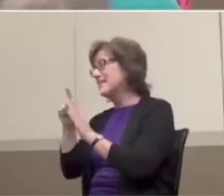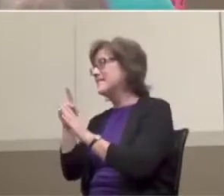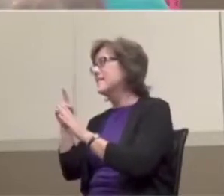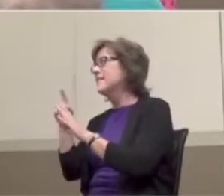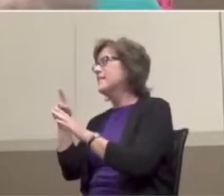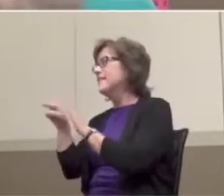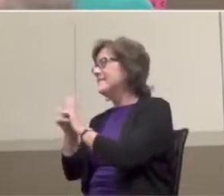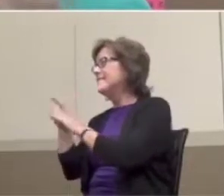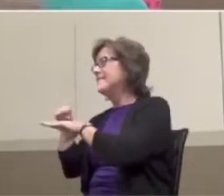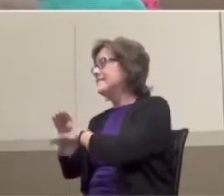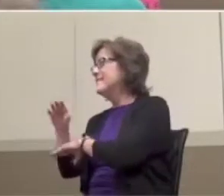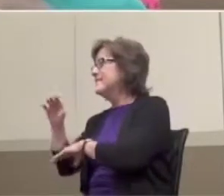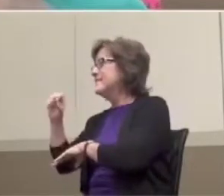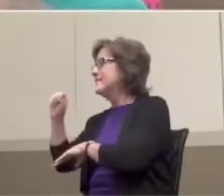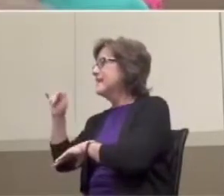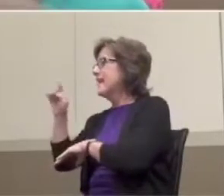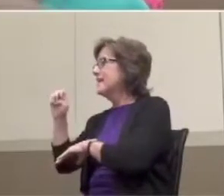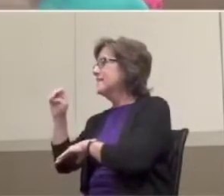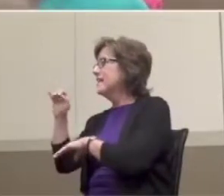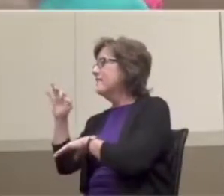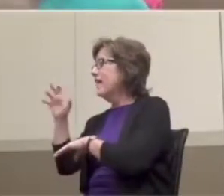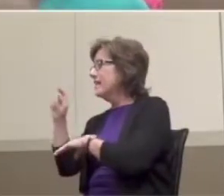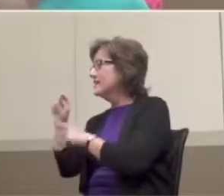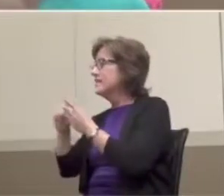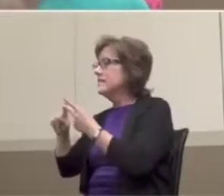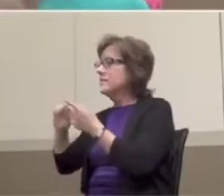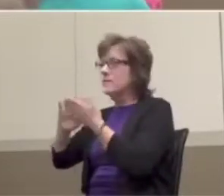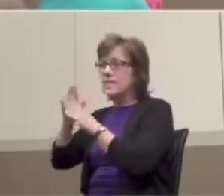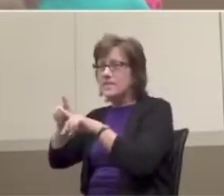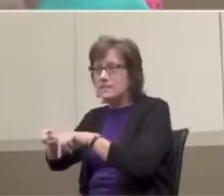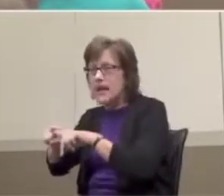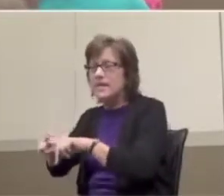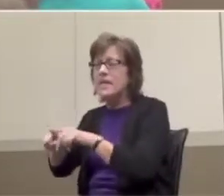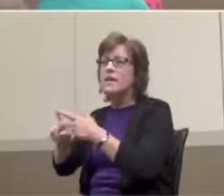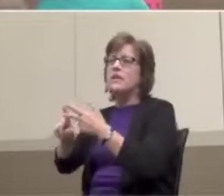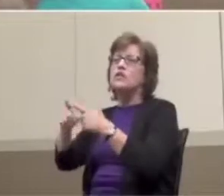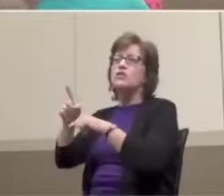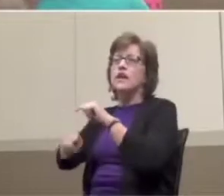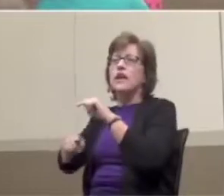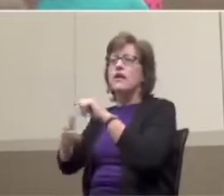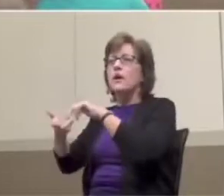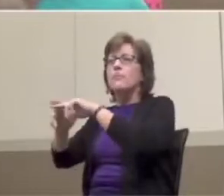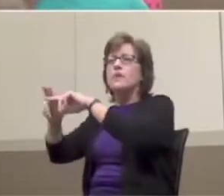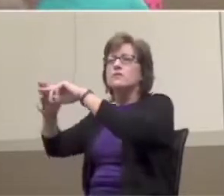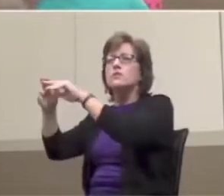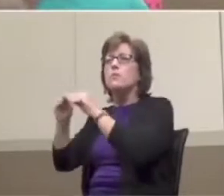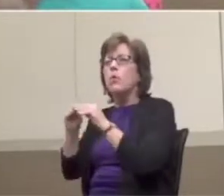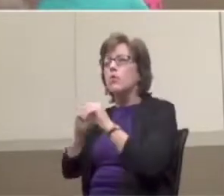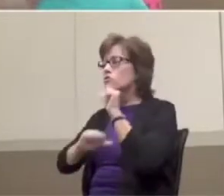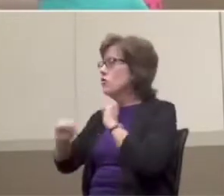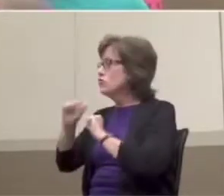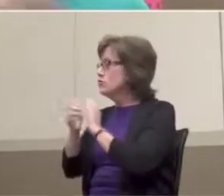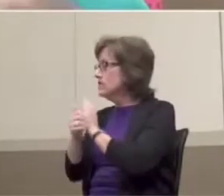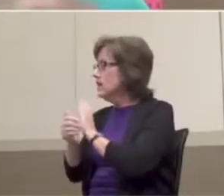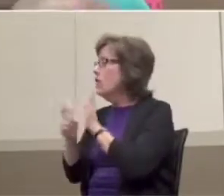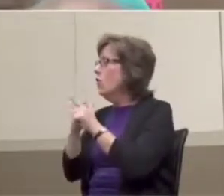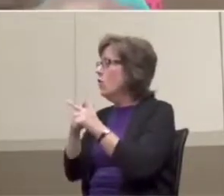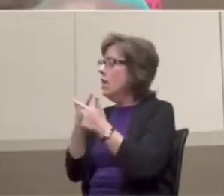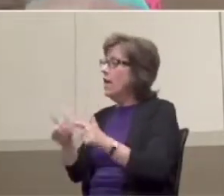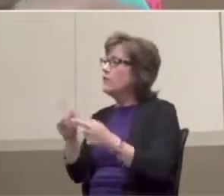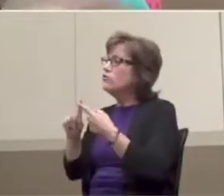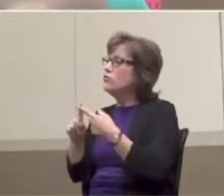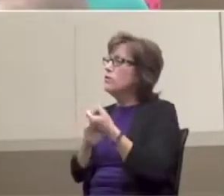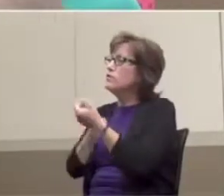and being dependent on it and not being able to build more social skills from it or language to express themselves more